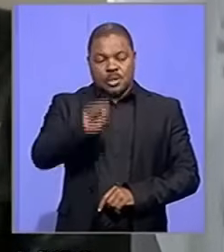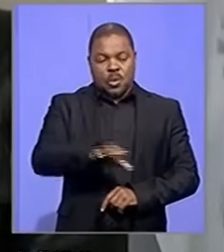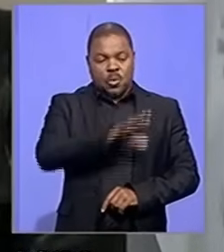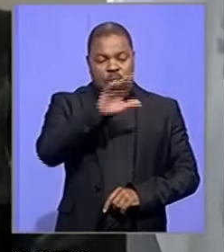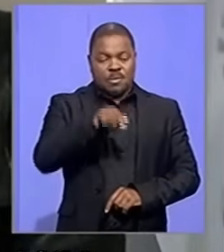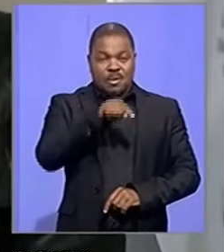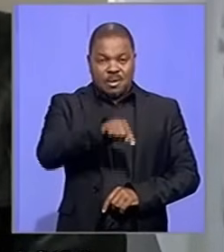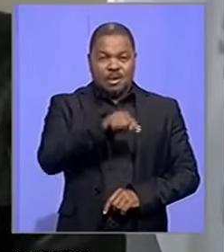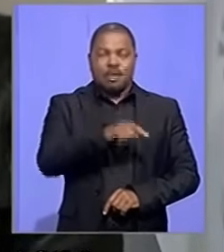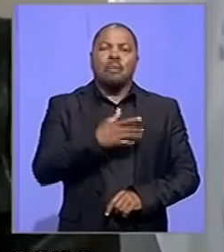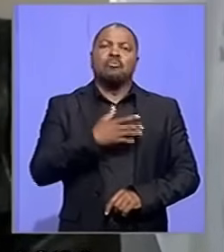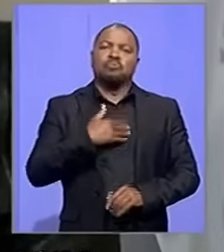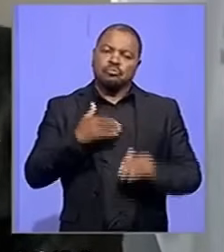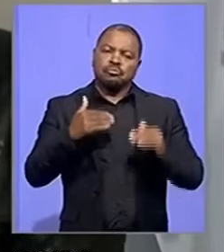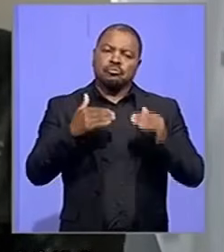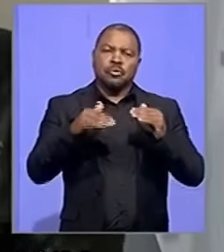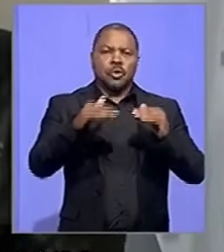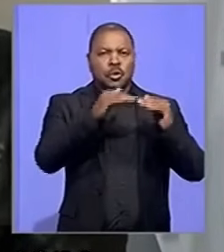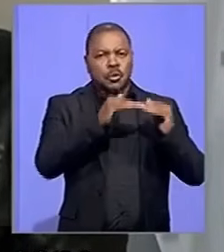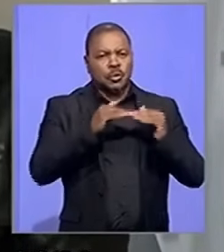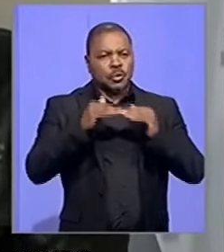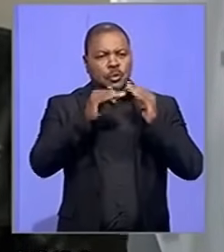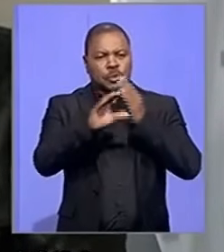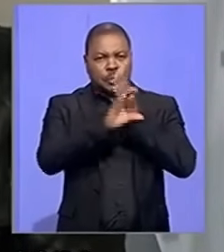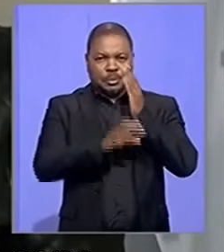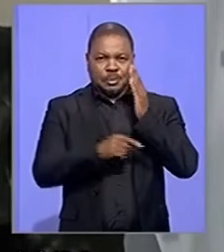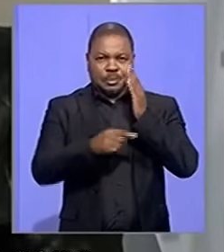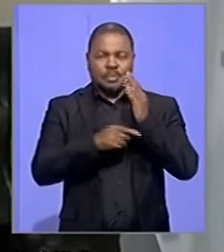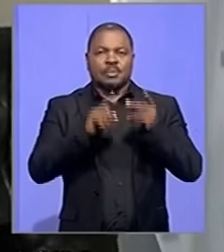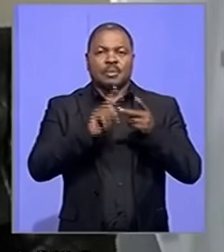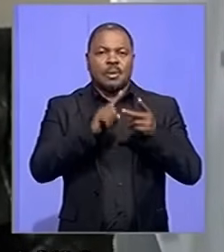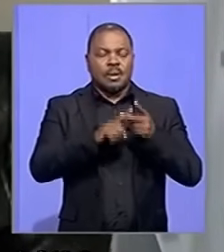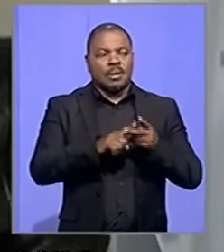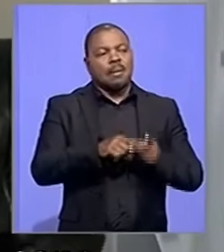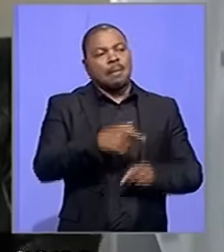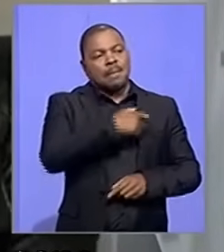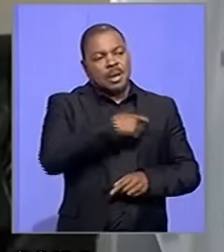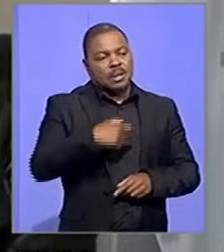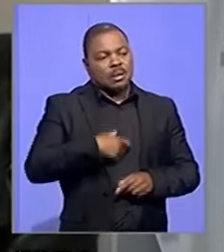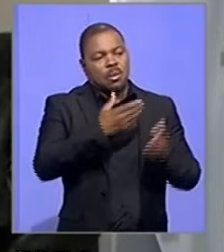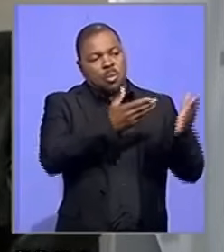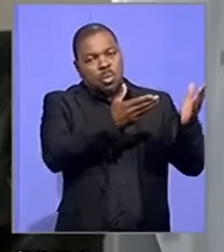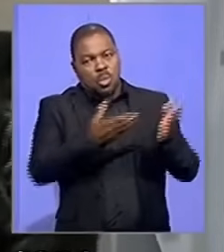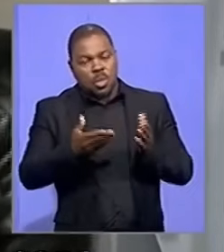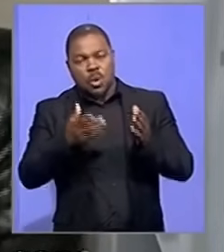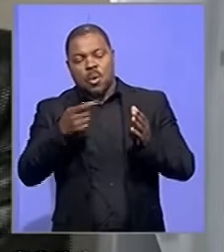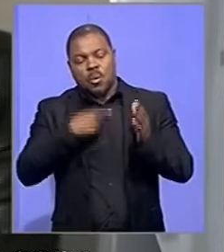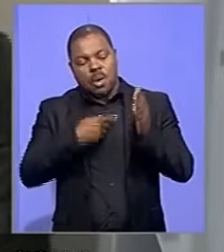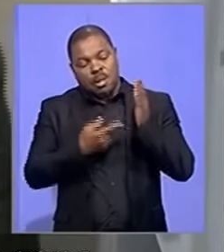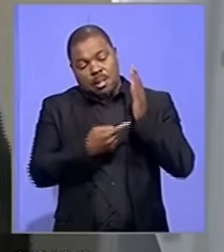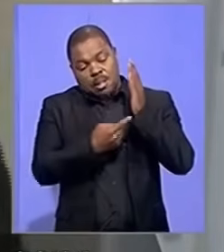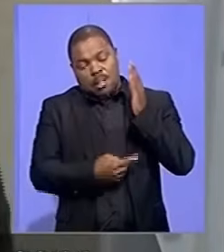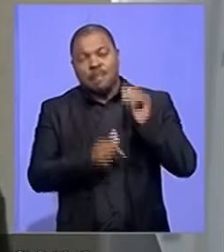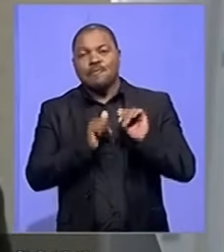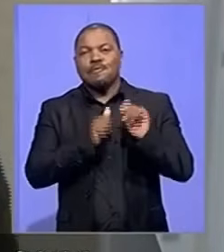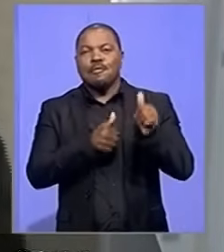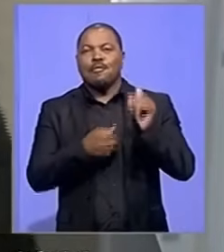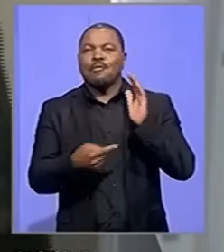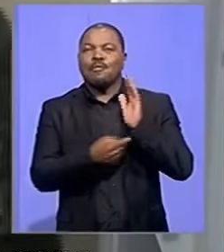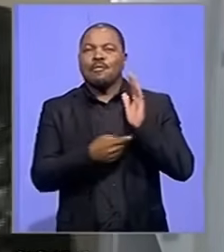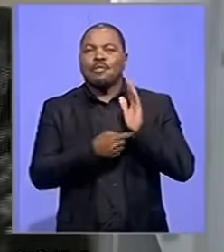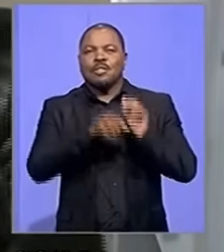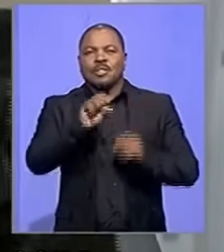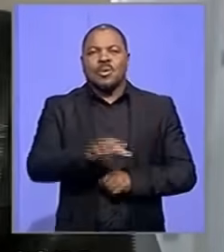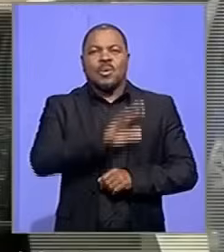constitutional democracy, and therefore the inauguration of the president is guided by the provisions of the Constitution of